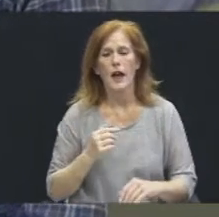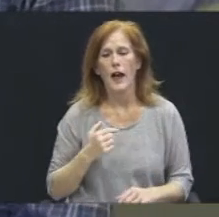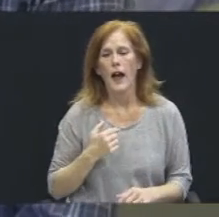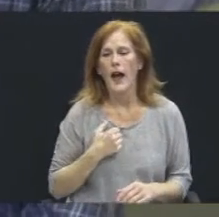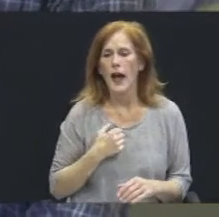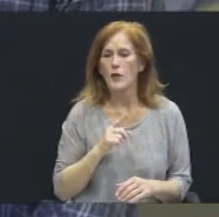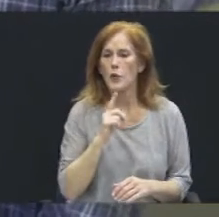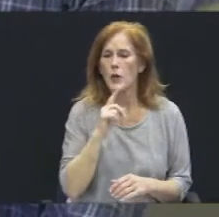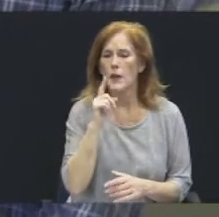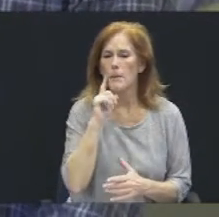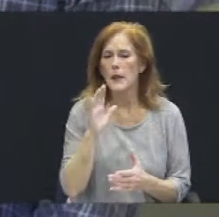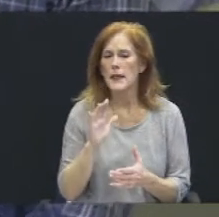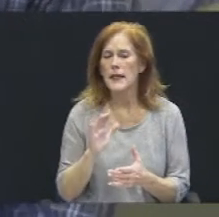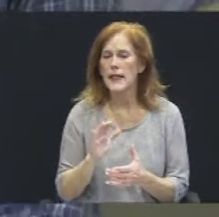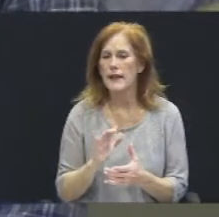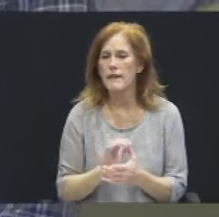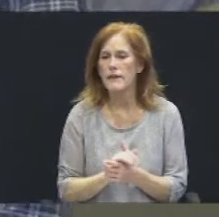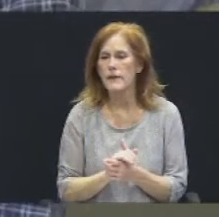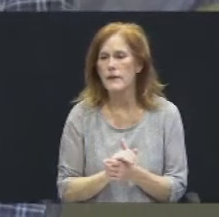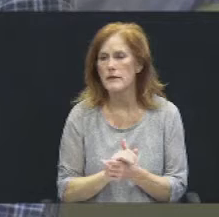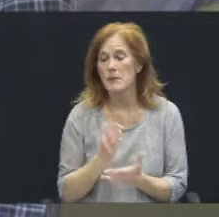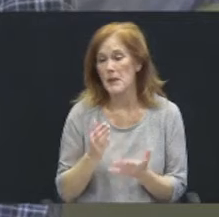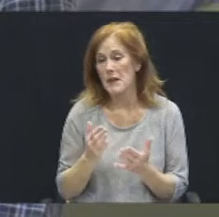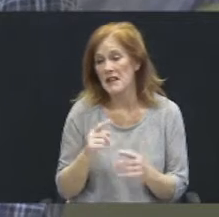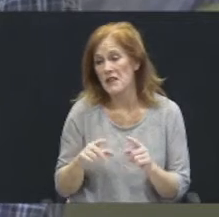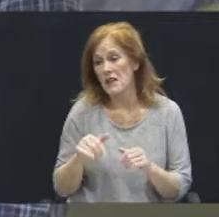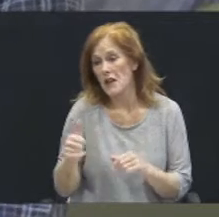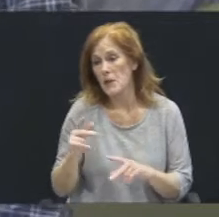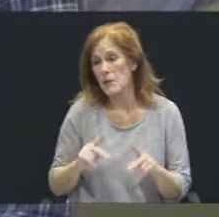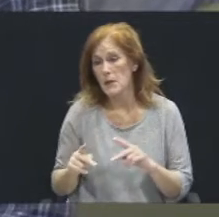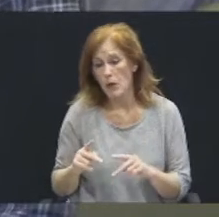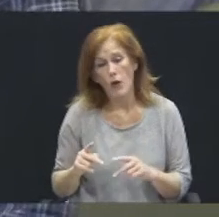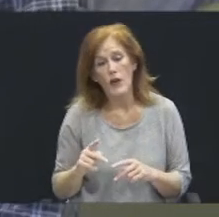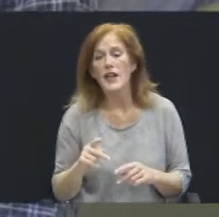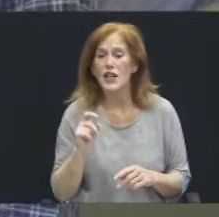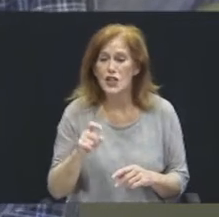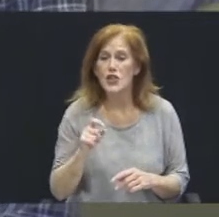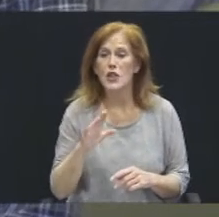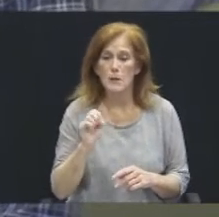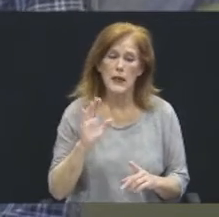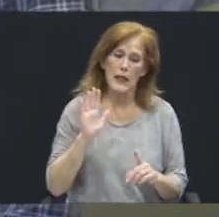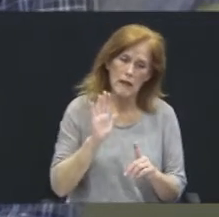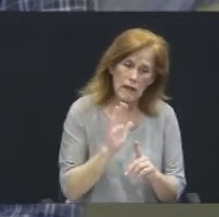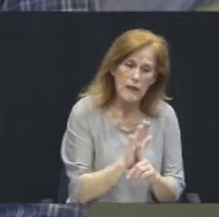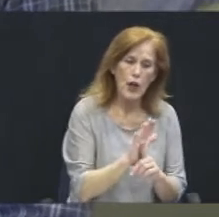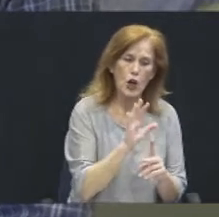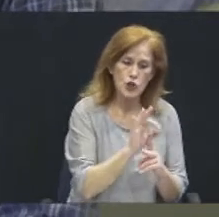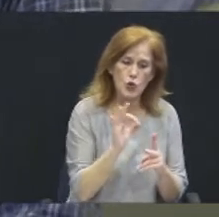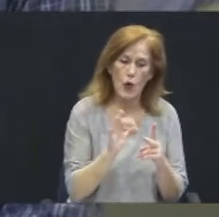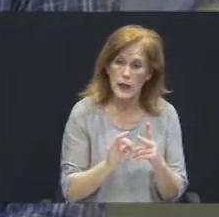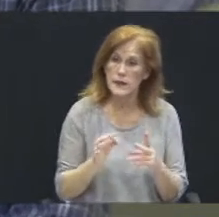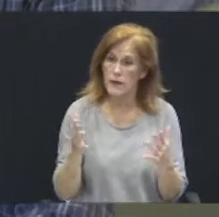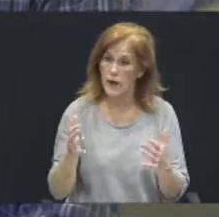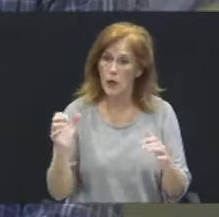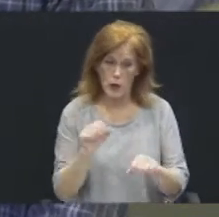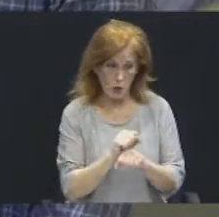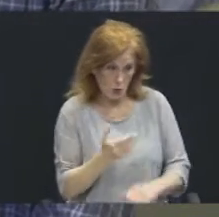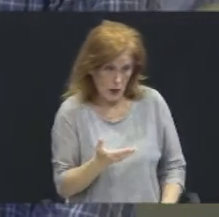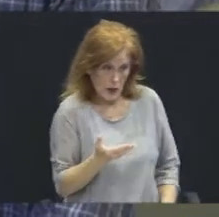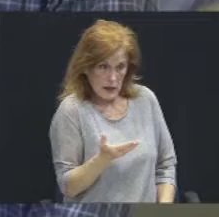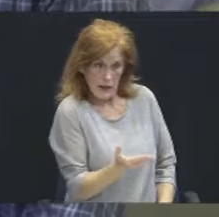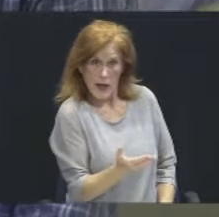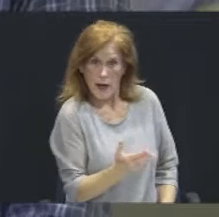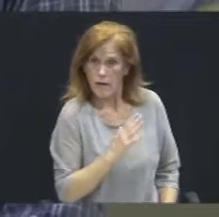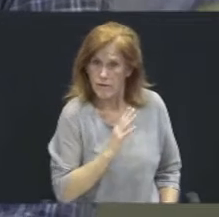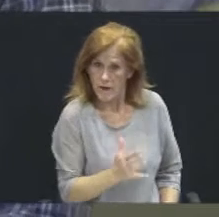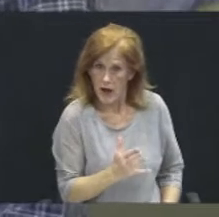of within APSE of you should have your choice. If you want to go into a sheltered workshop, that's what you should do. If